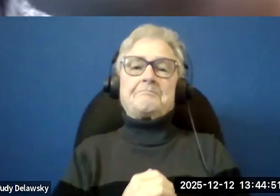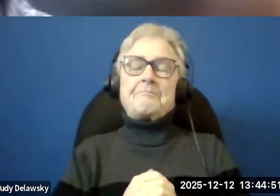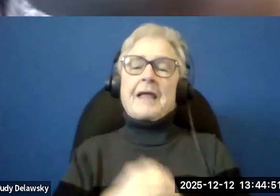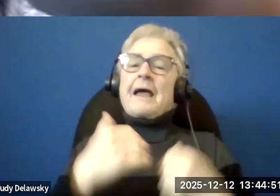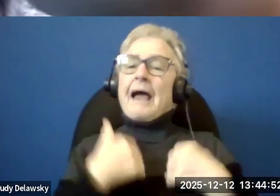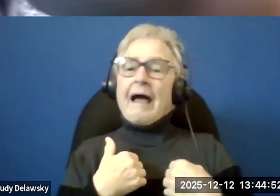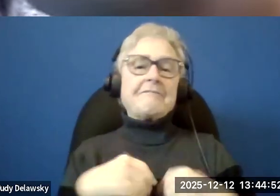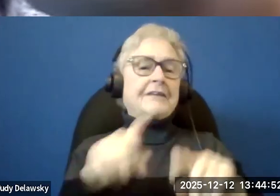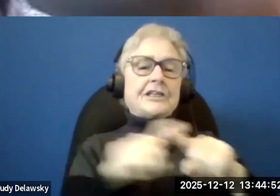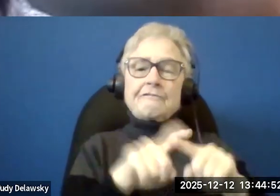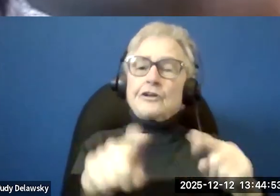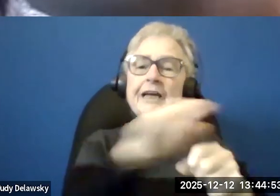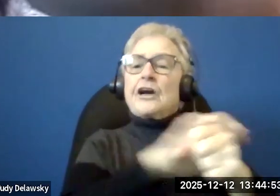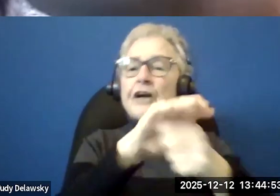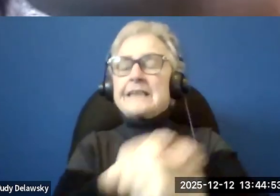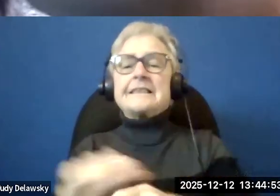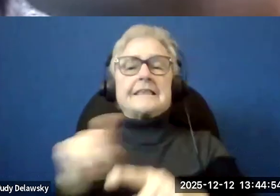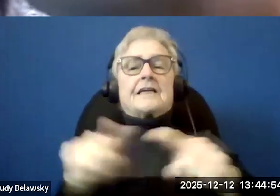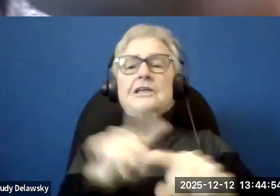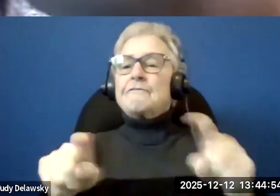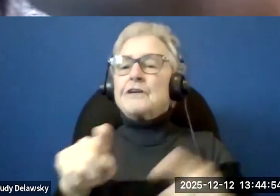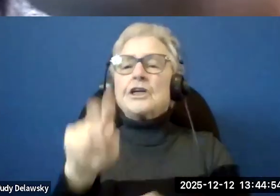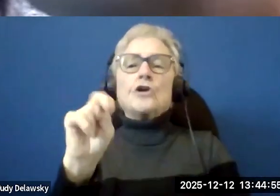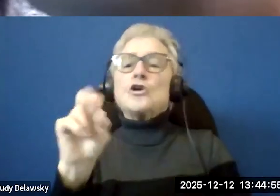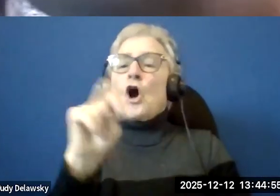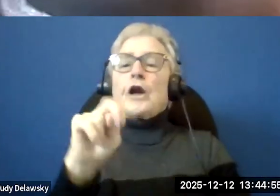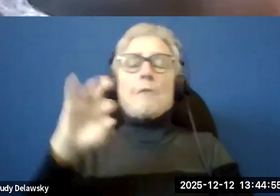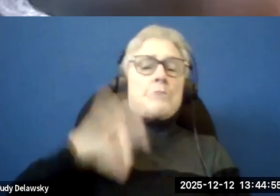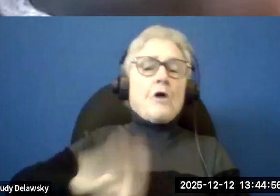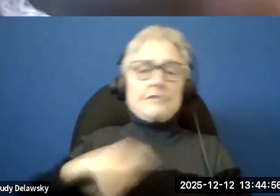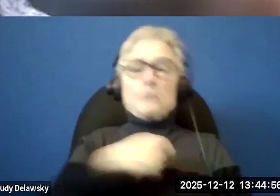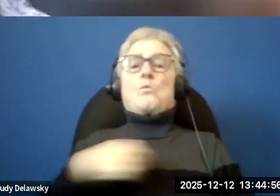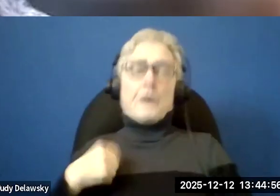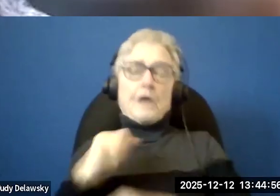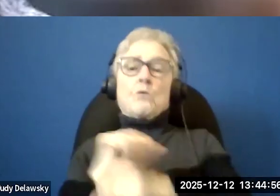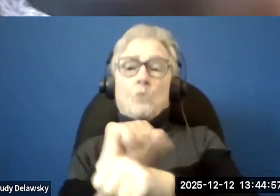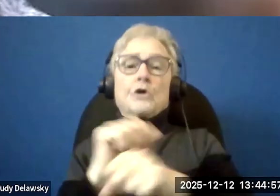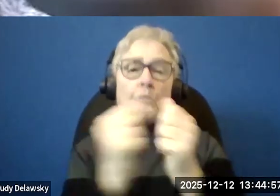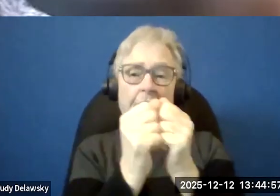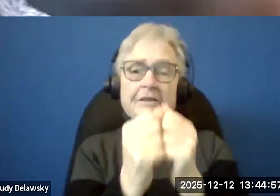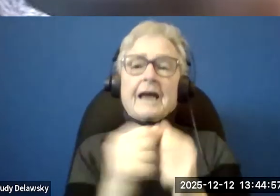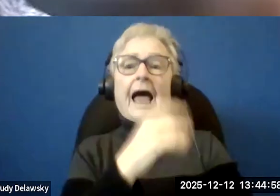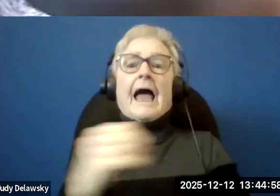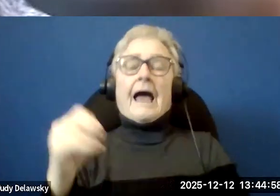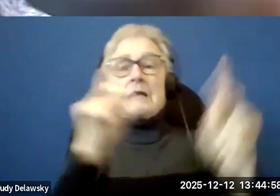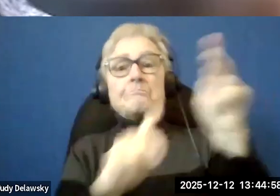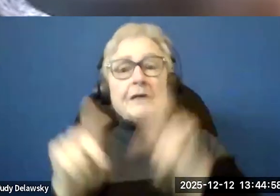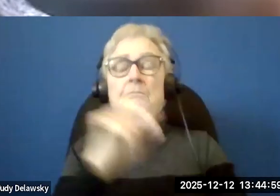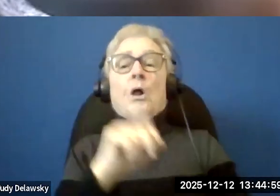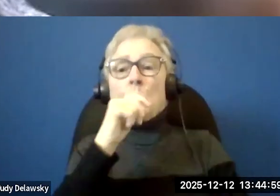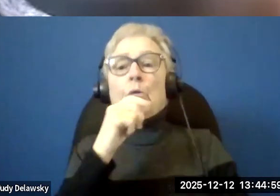volunteers and nonprofit organizations that were working with folks impacted by that event this